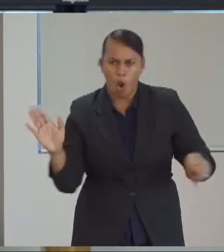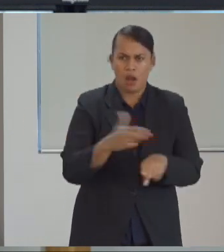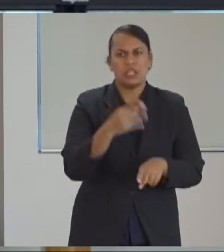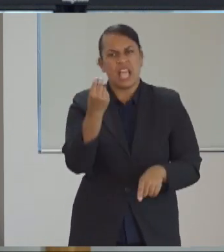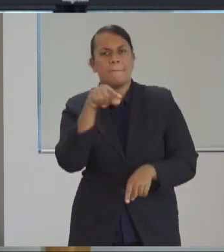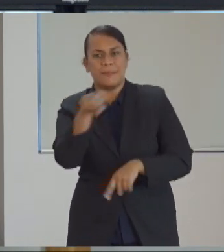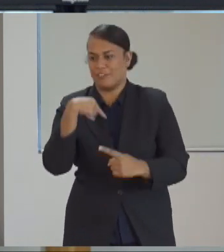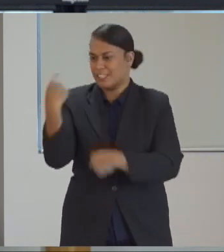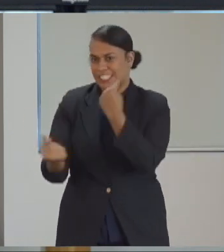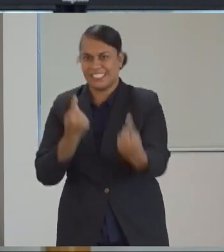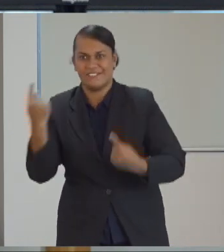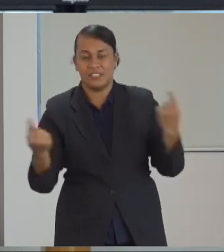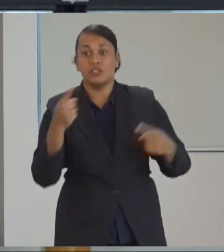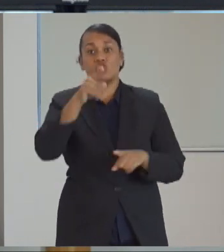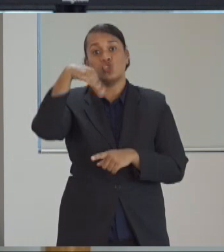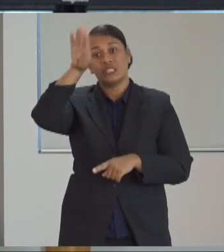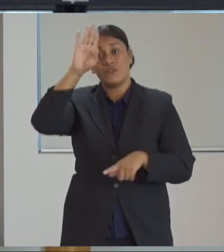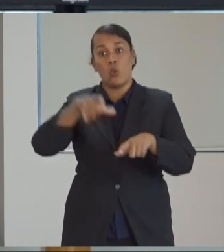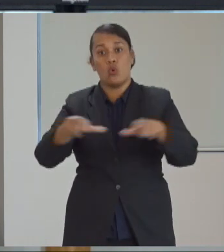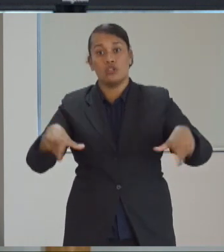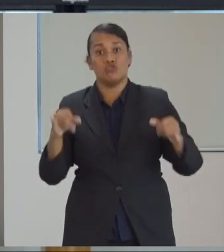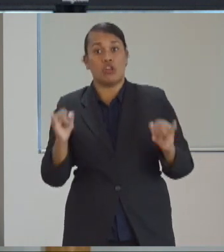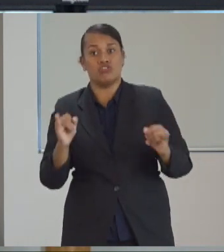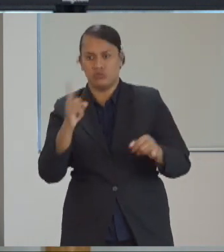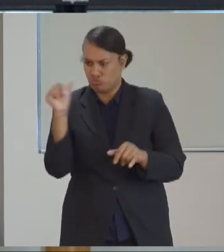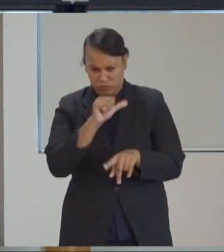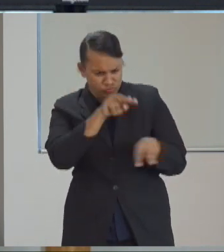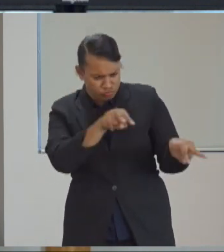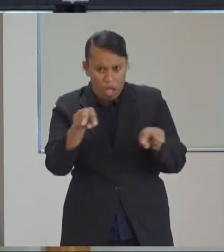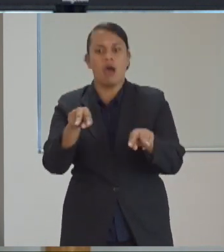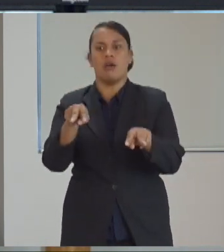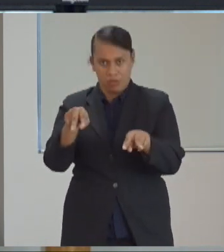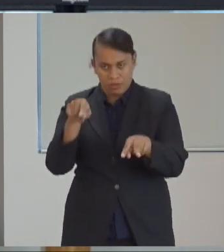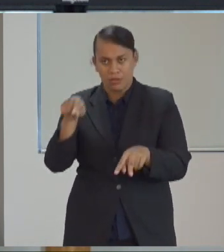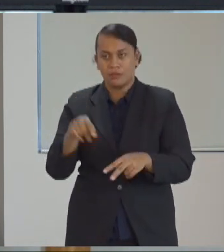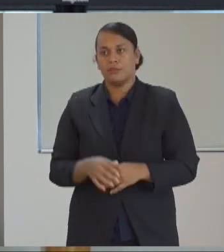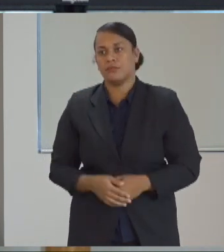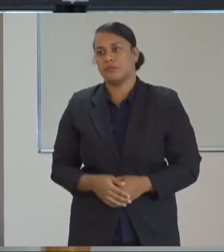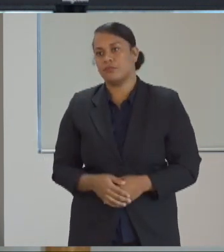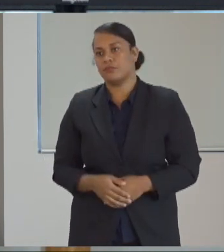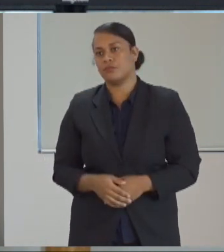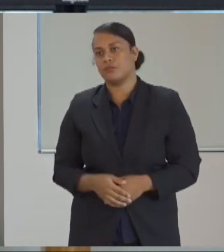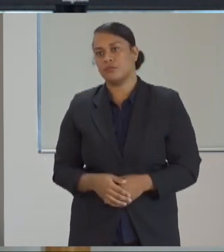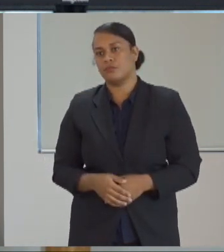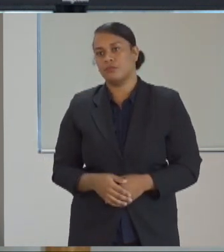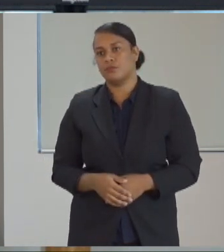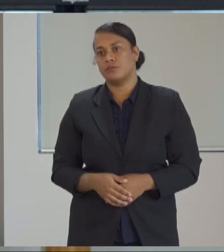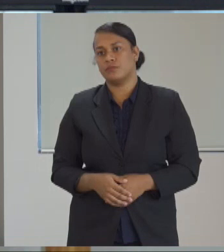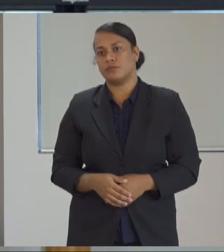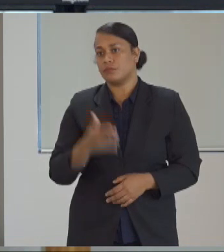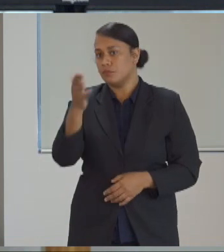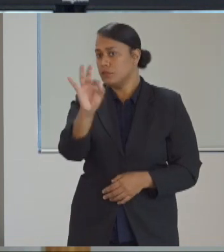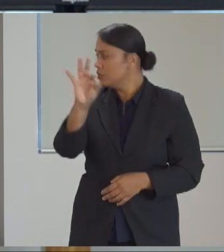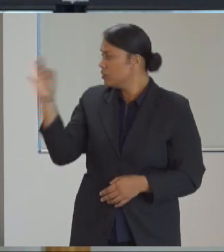closely in terms of how they are applying the law. So how quickly the appeal will be done? Sorry? How